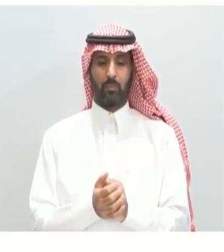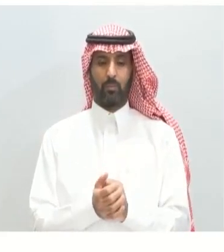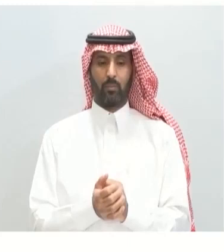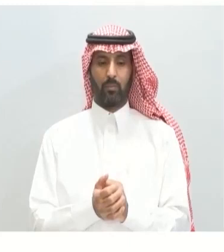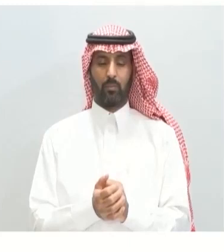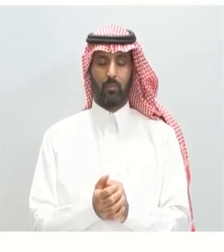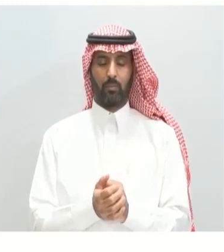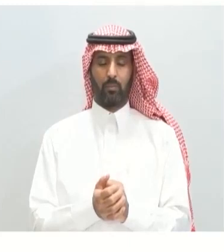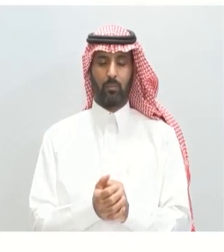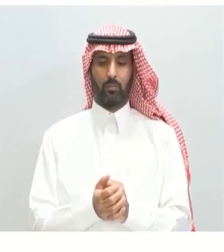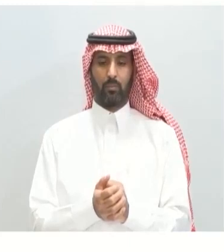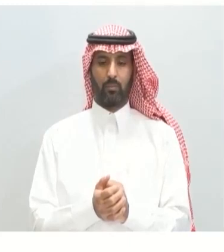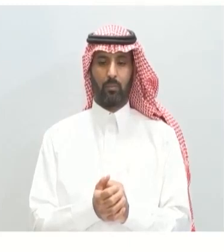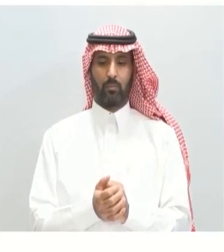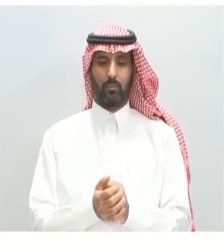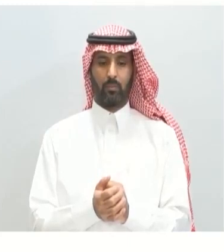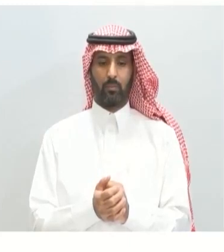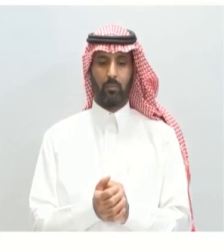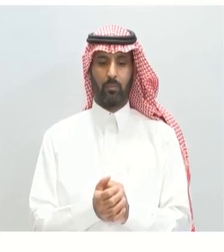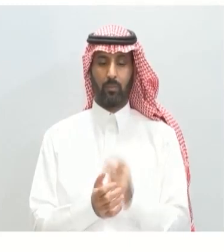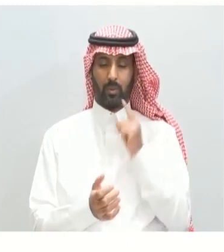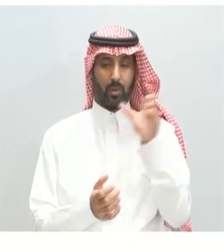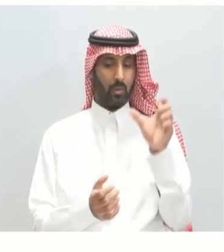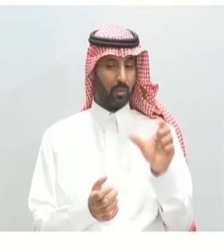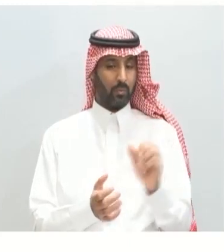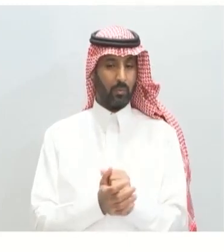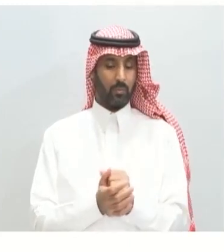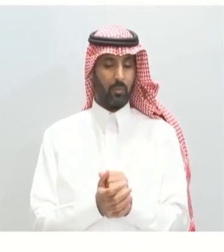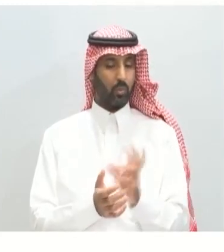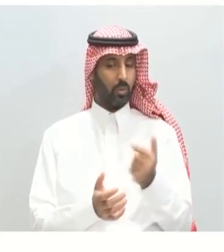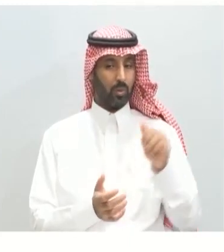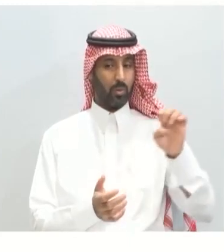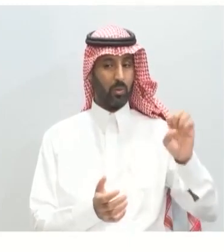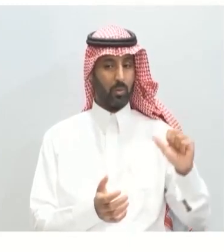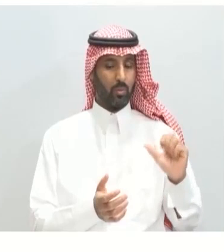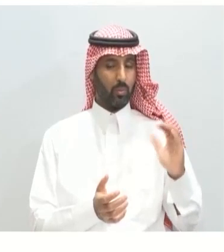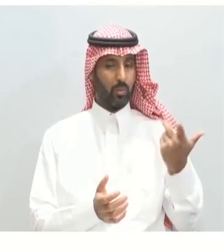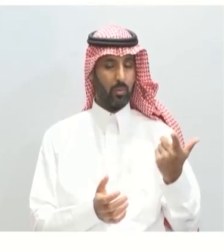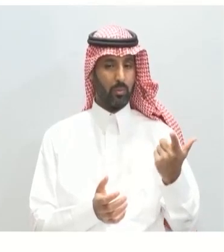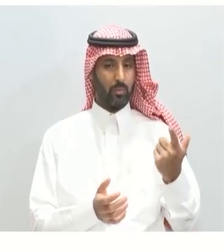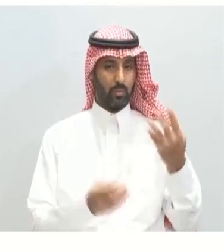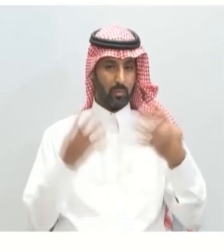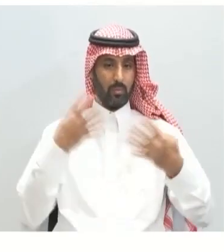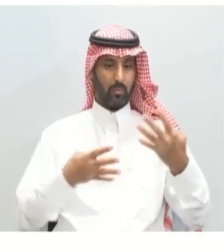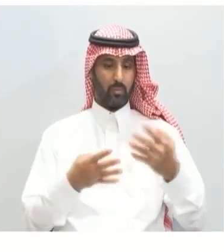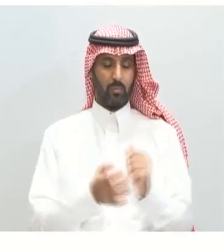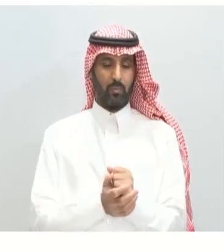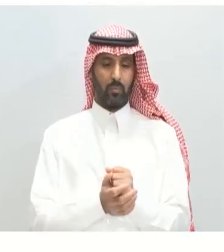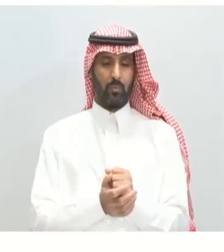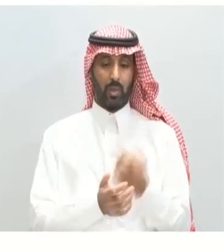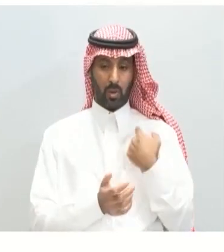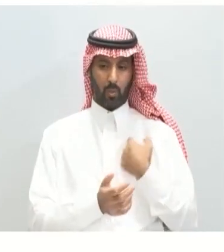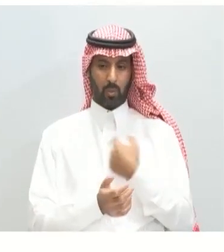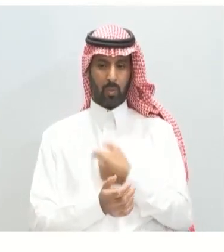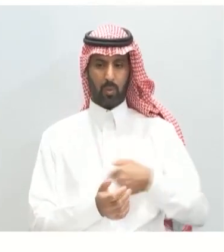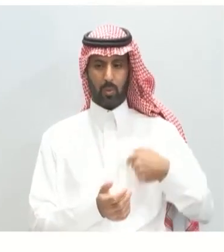cardiovascular. Cardiovascular takes which letter here? What does it mean? You can read them, then